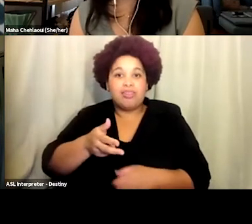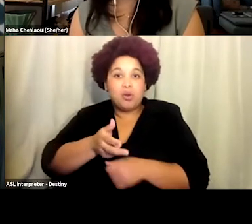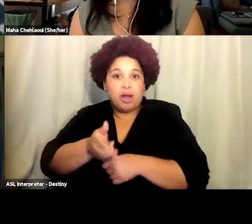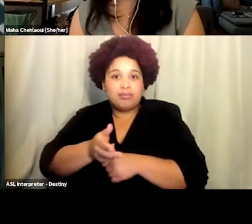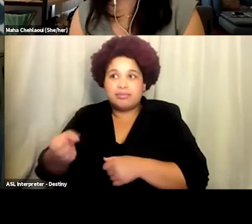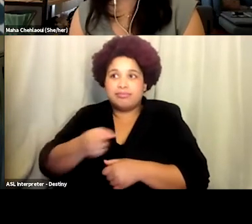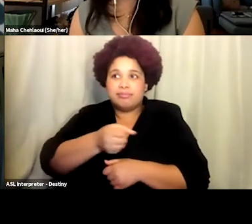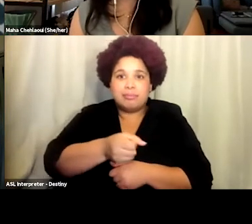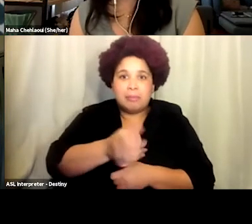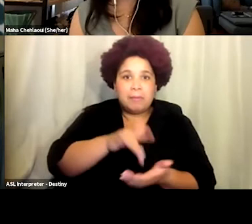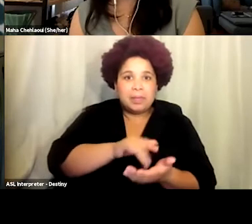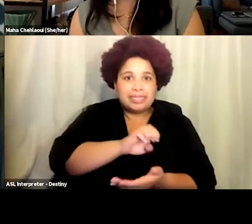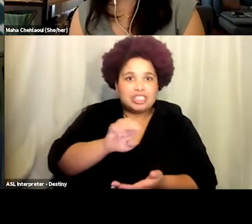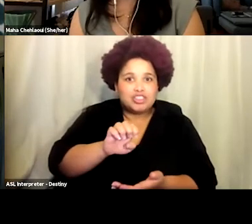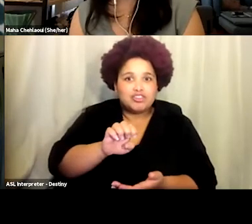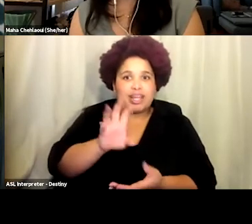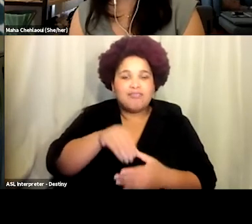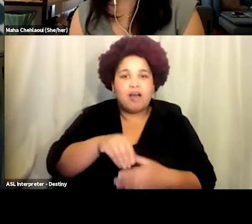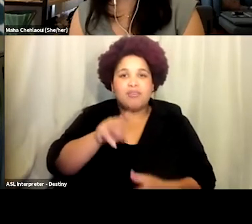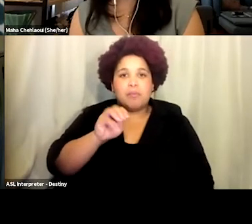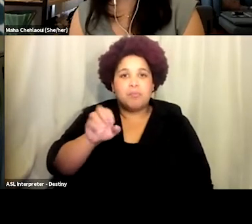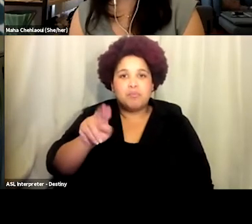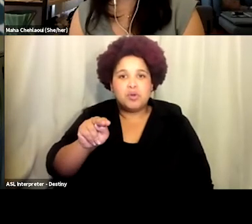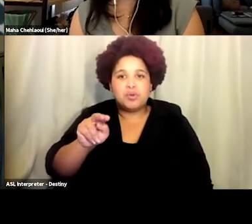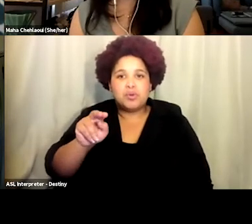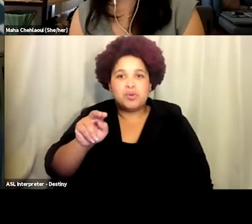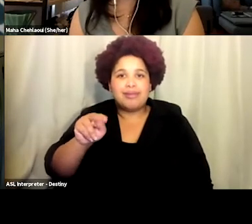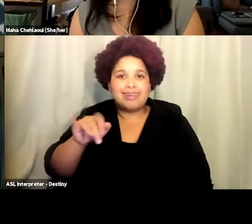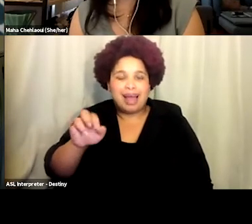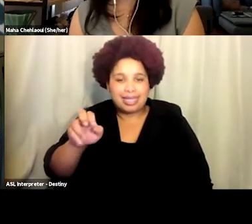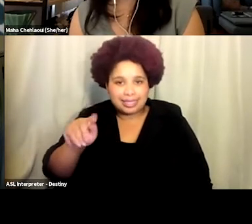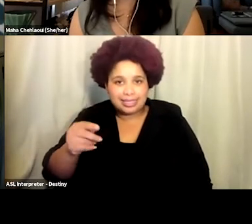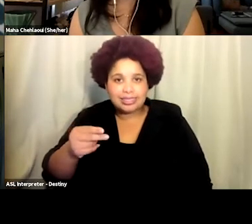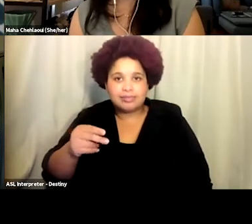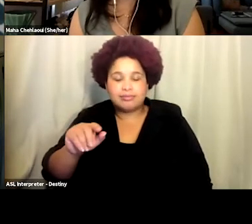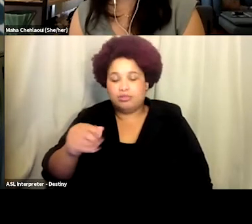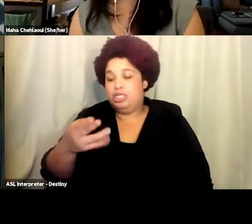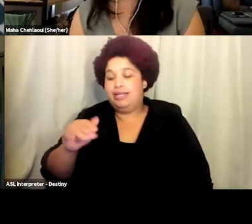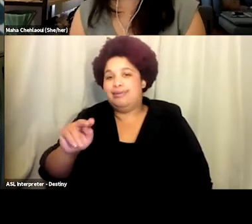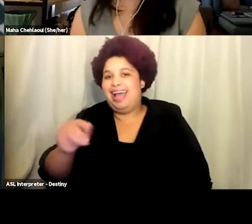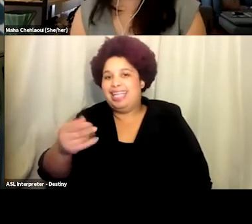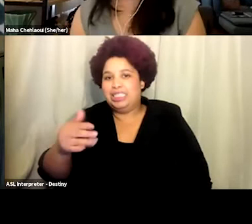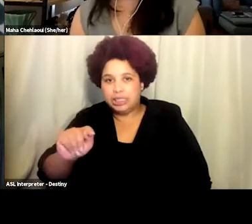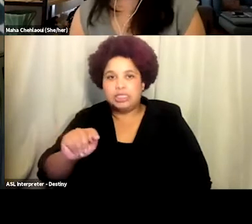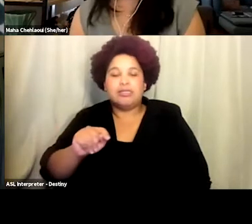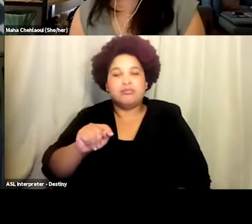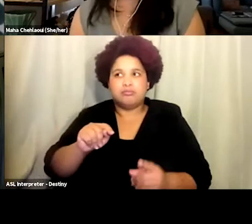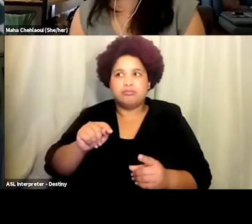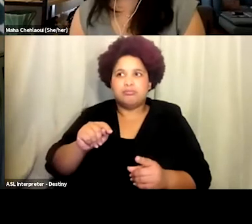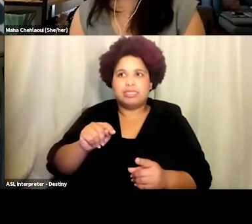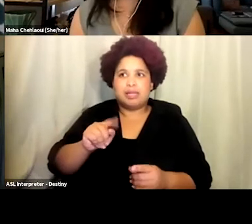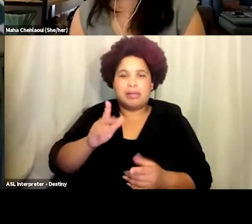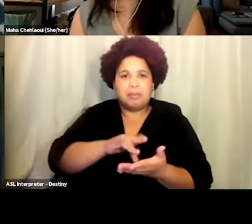recently, I believe in Moon Knight, he's potentially playing Middle Eastern. As actors, how do we feel about this? Do we feel